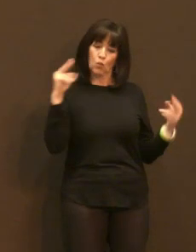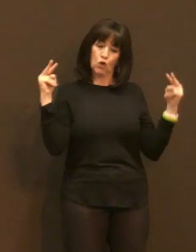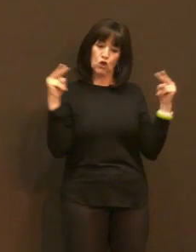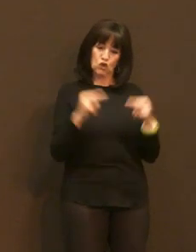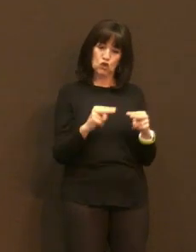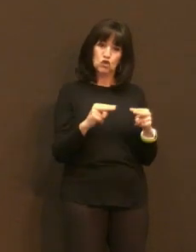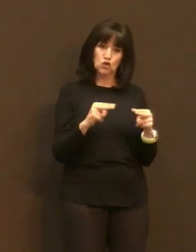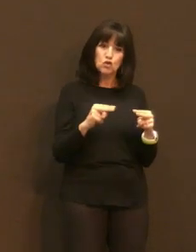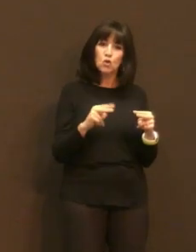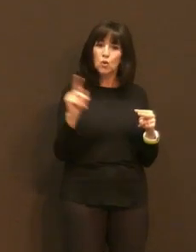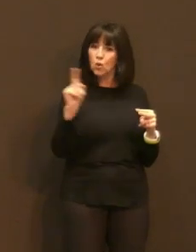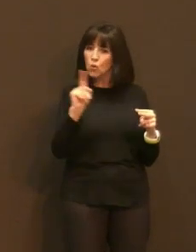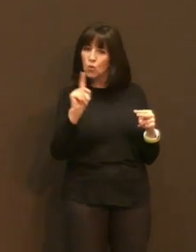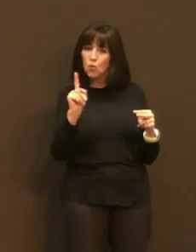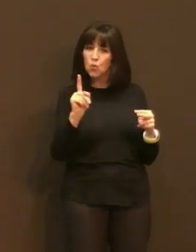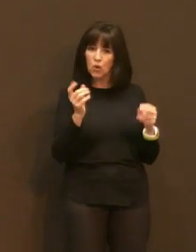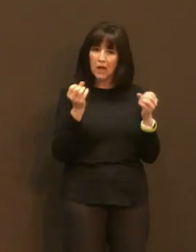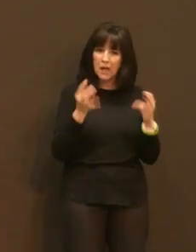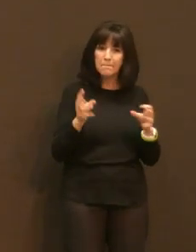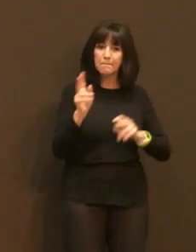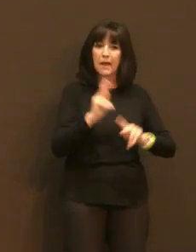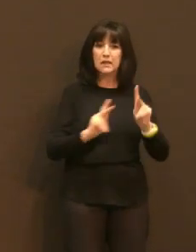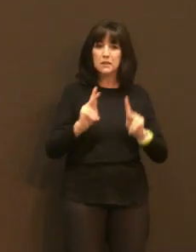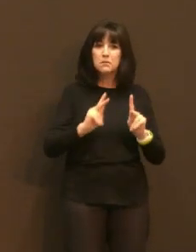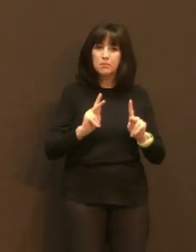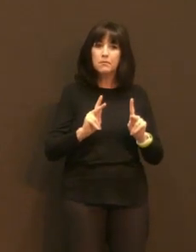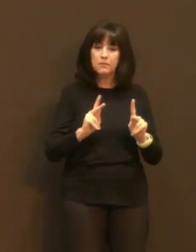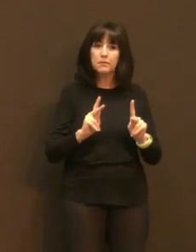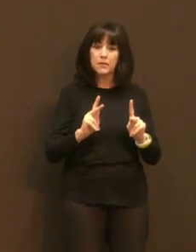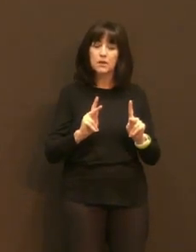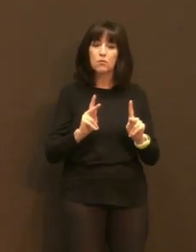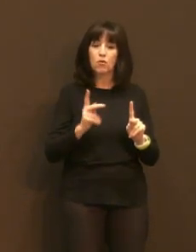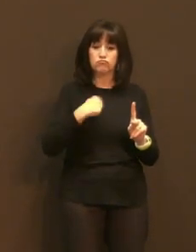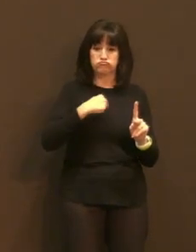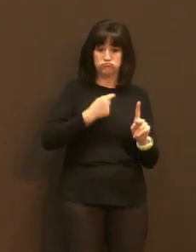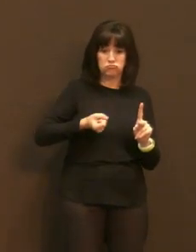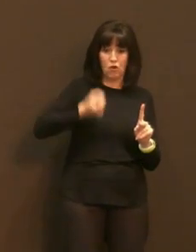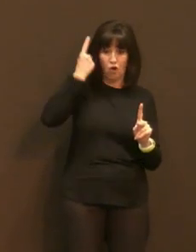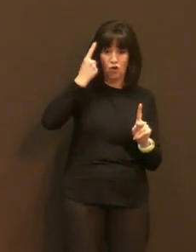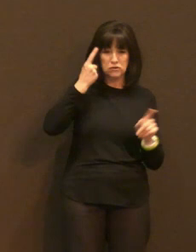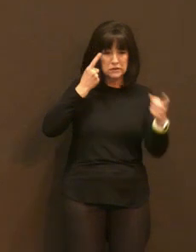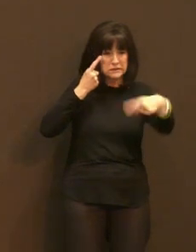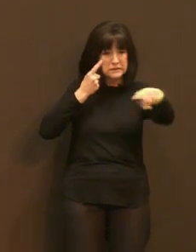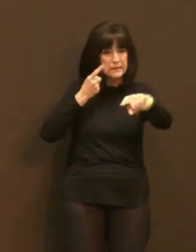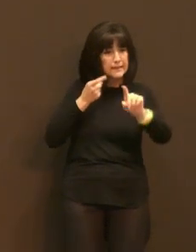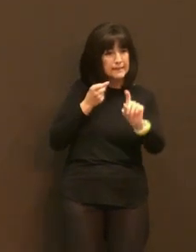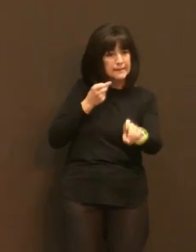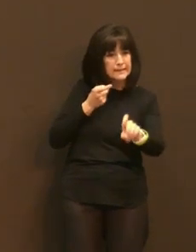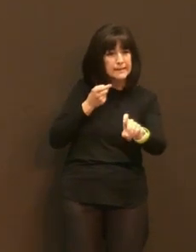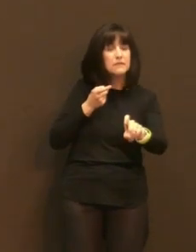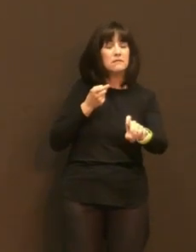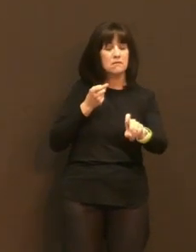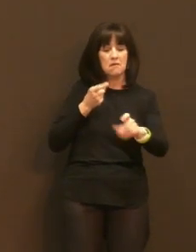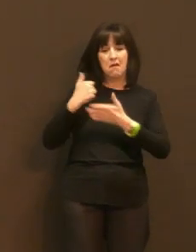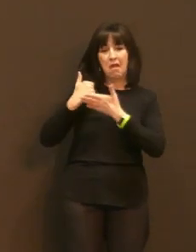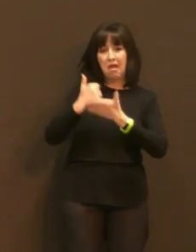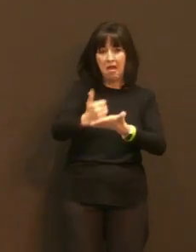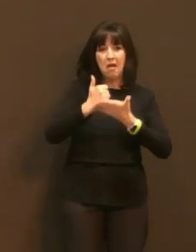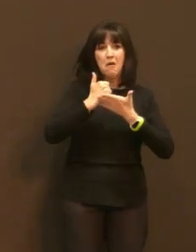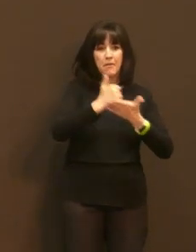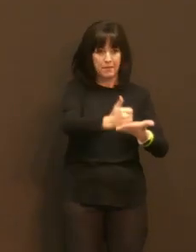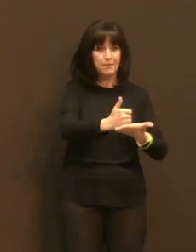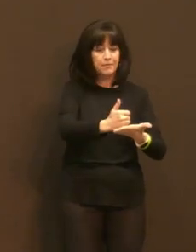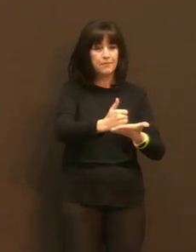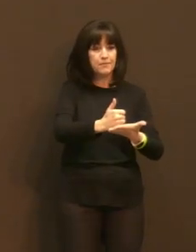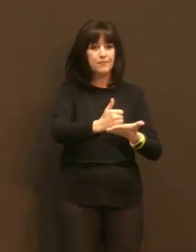I think are going to be some of the initiatives that really help us help some of these communities that are having a